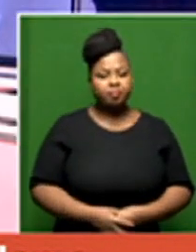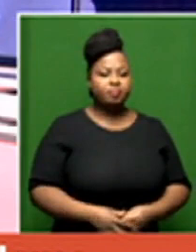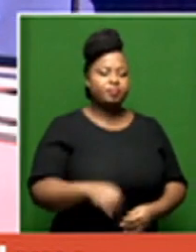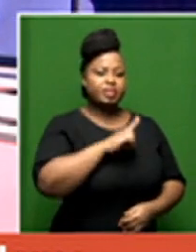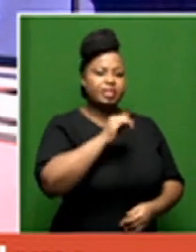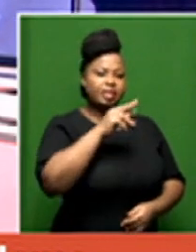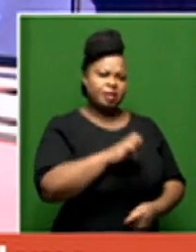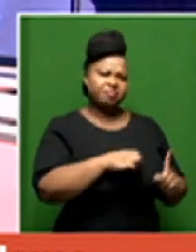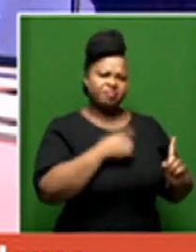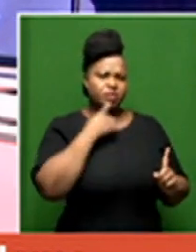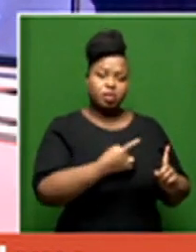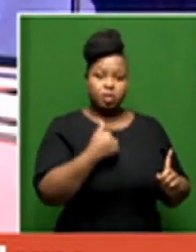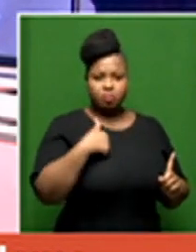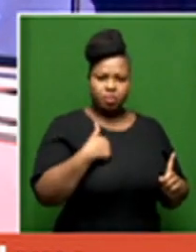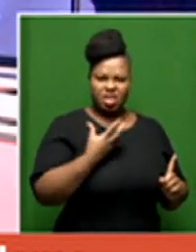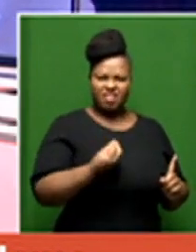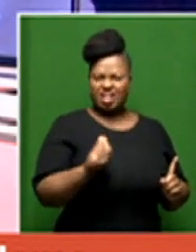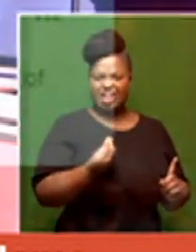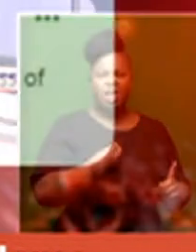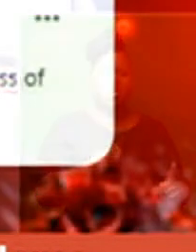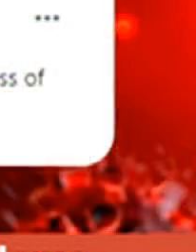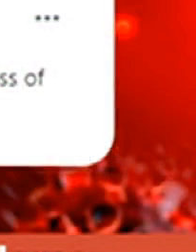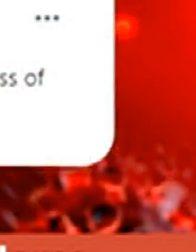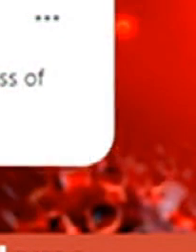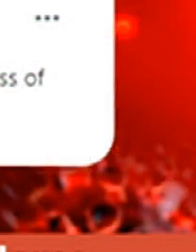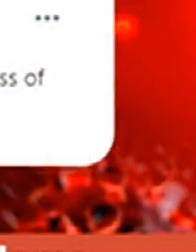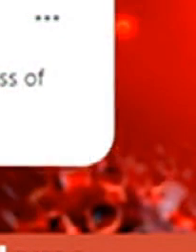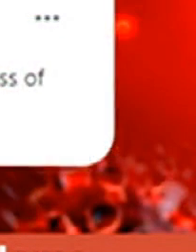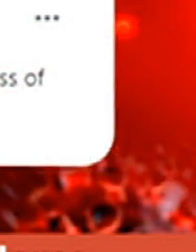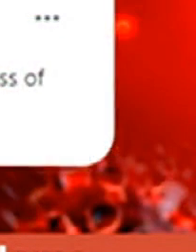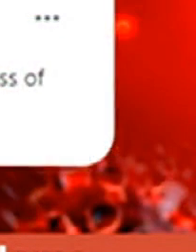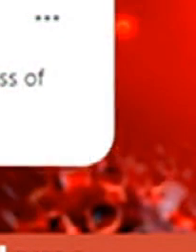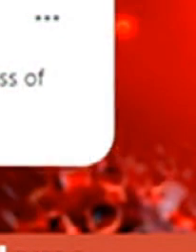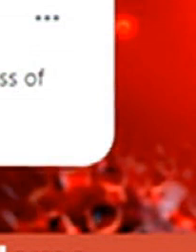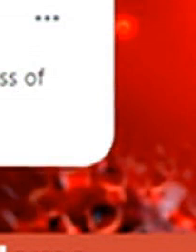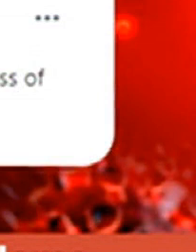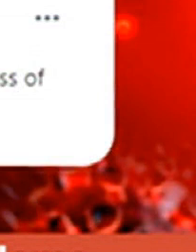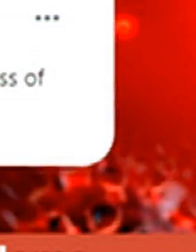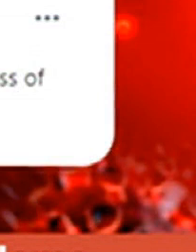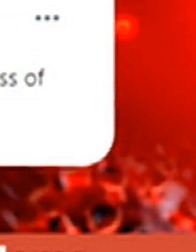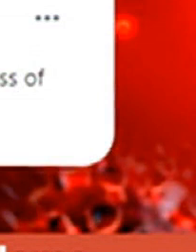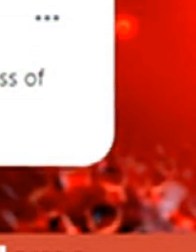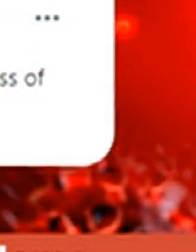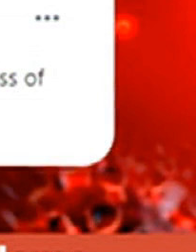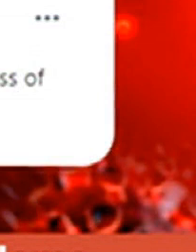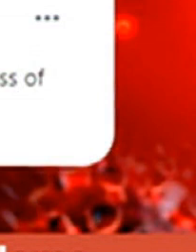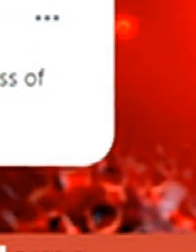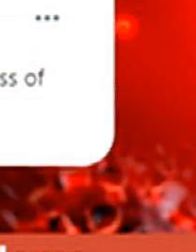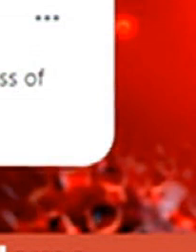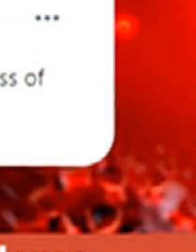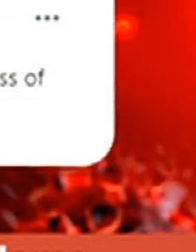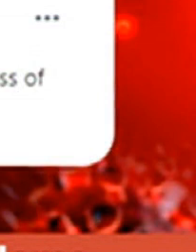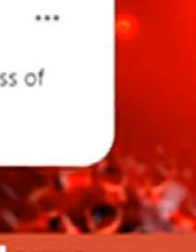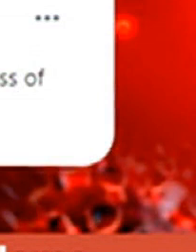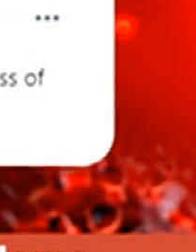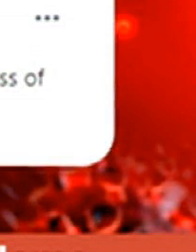Zine, Dr. Mckay, who says, I have this thing like mucus stuck in my throat and I'm experiencing shortness of breath at night.